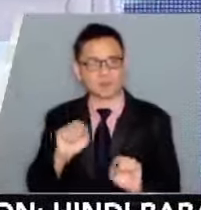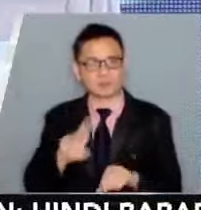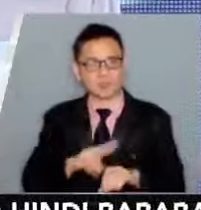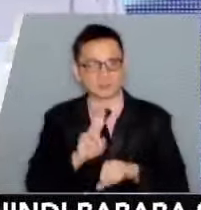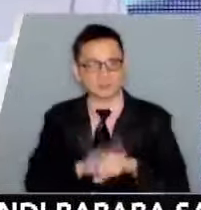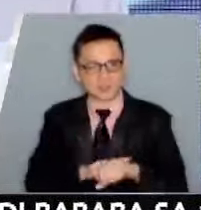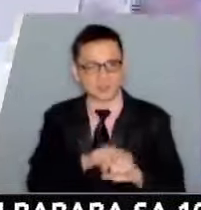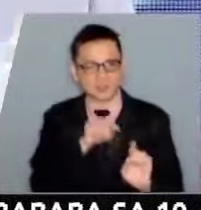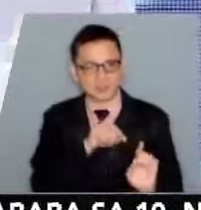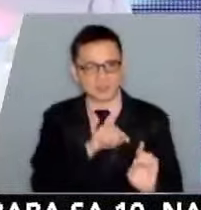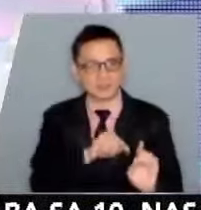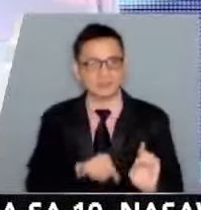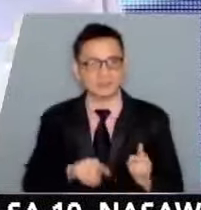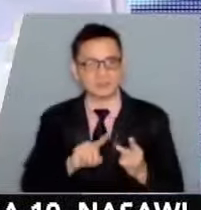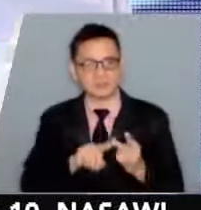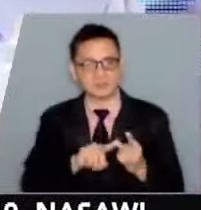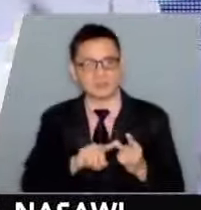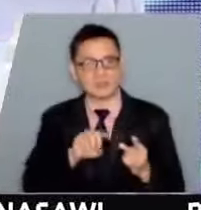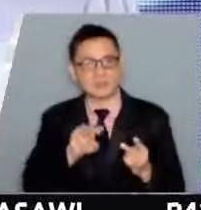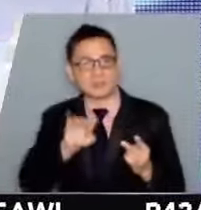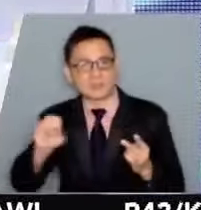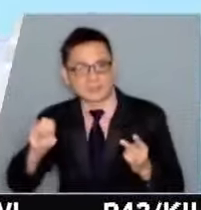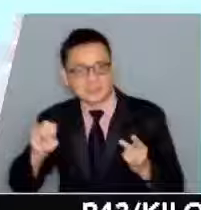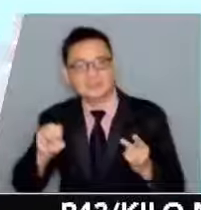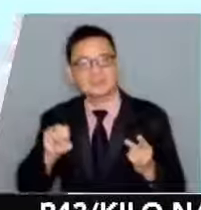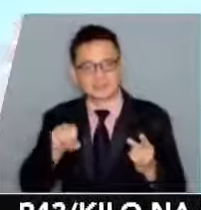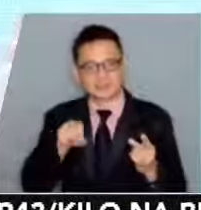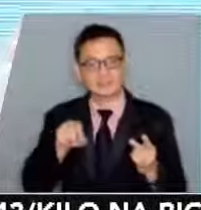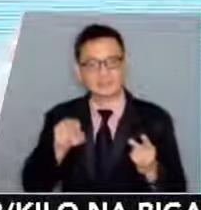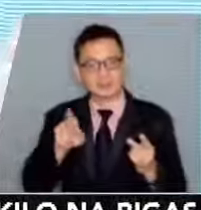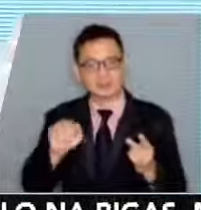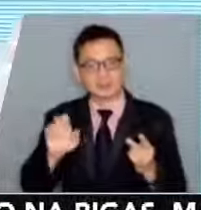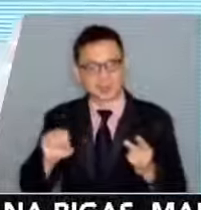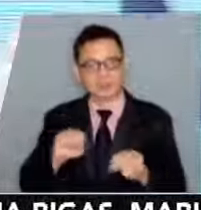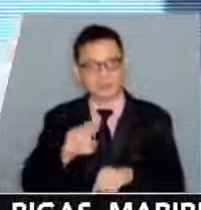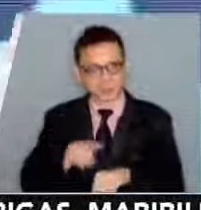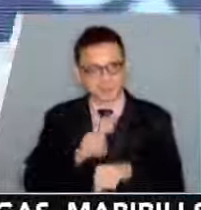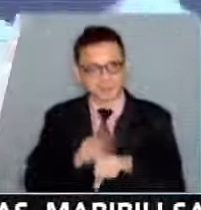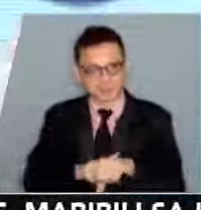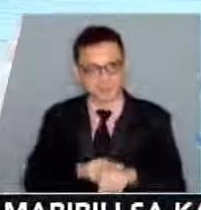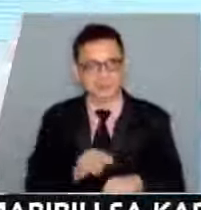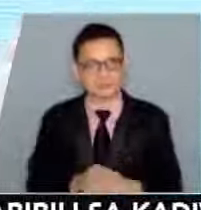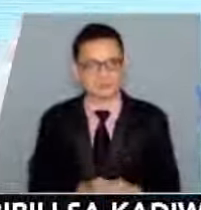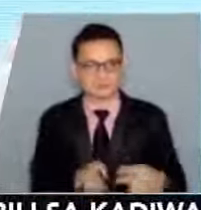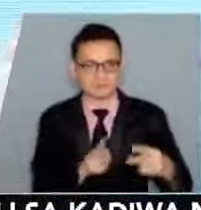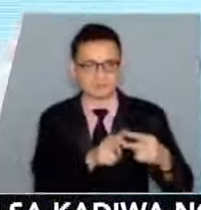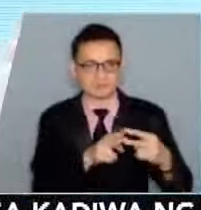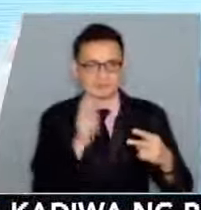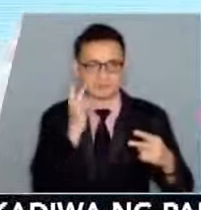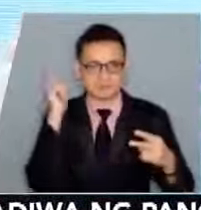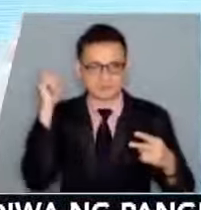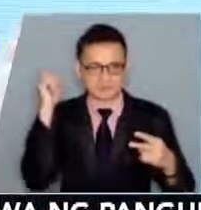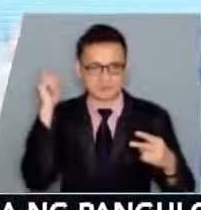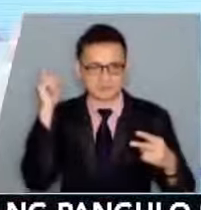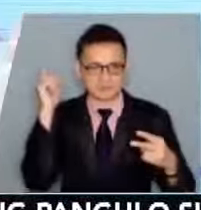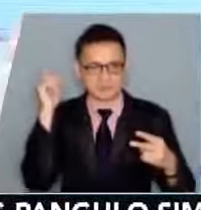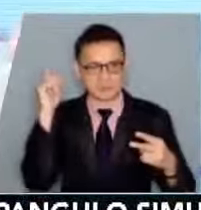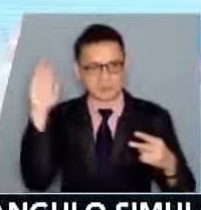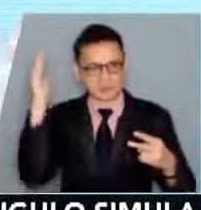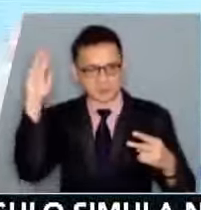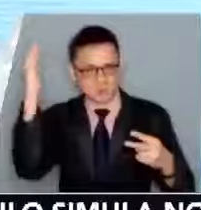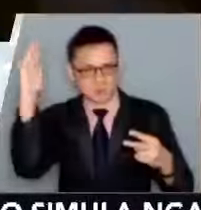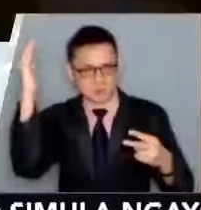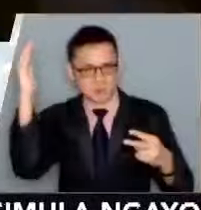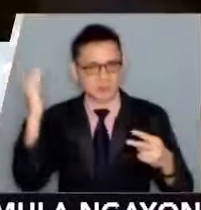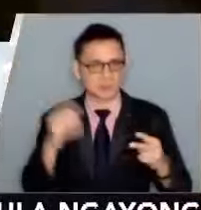Miss Supernational Asia and Oceania 2024 Alethea Ambrosio. Ready na rin mag-share ng kanilang journey at updates sina